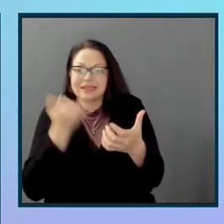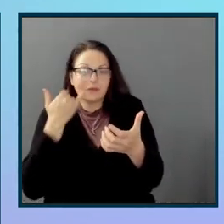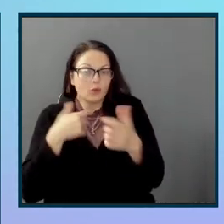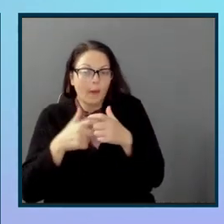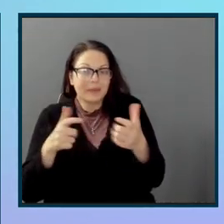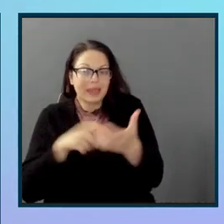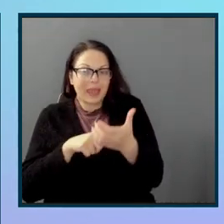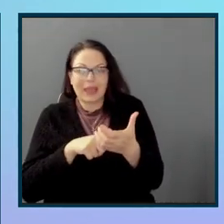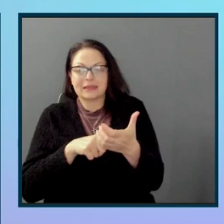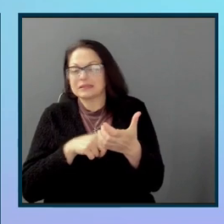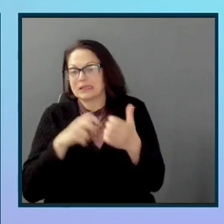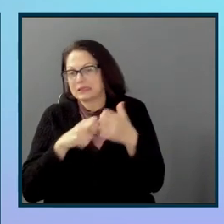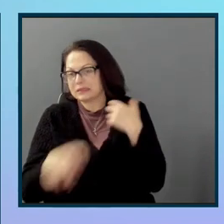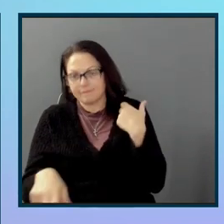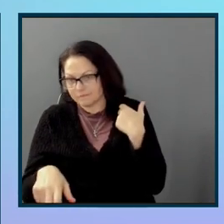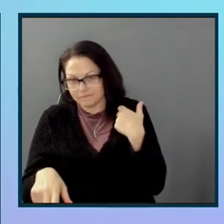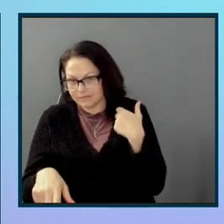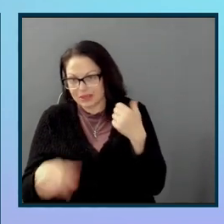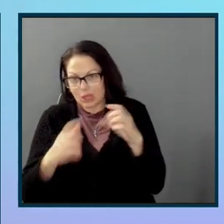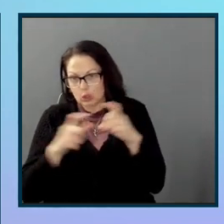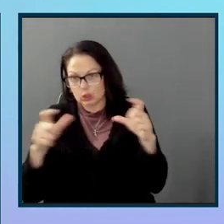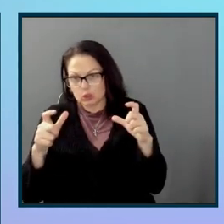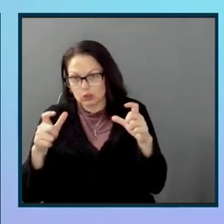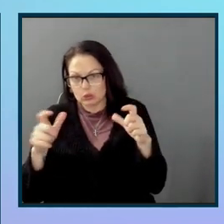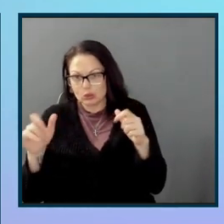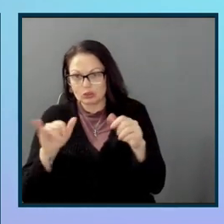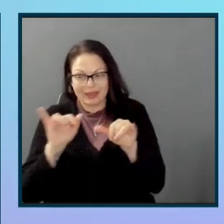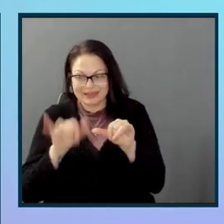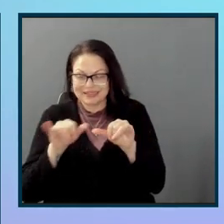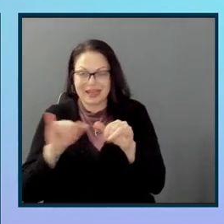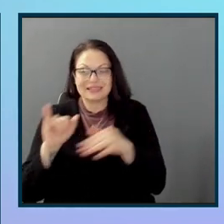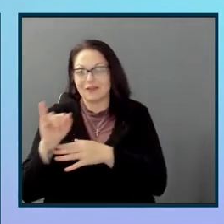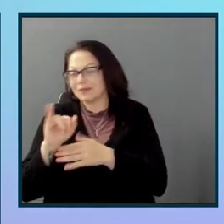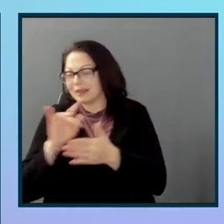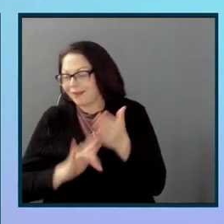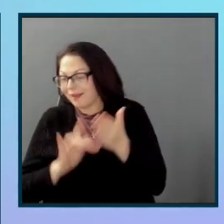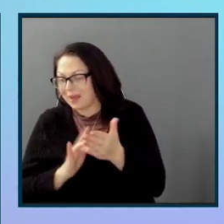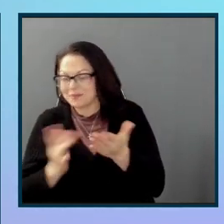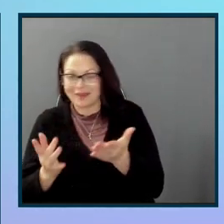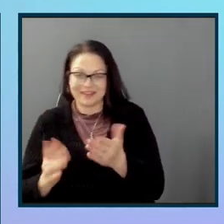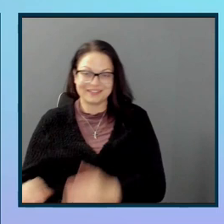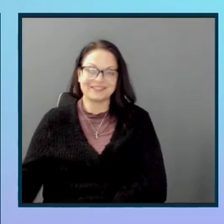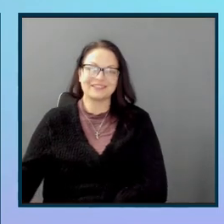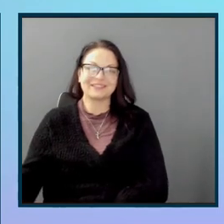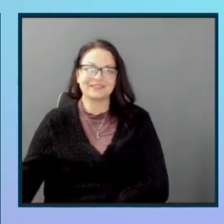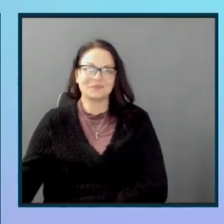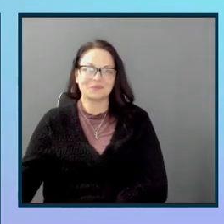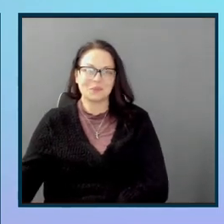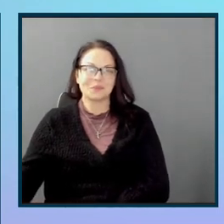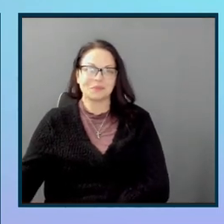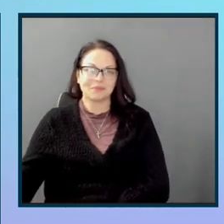is ridiculous. Like they're massive. They're the size of an iPad. So if you want to